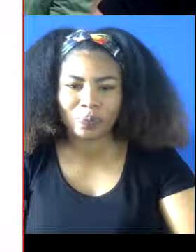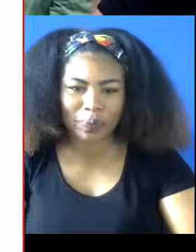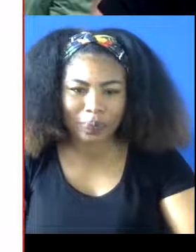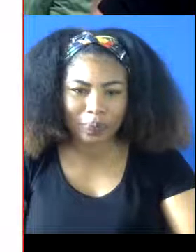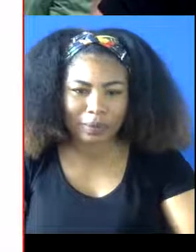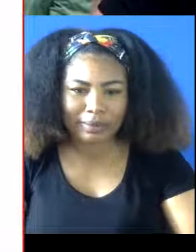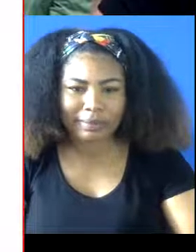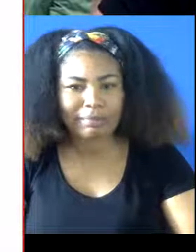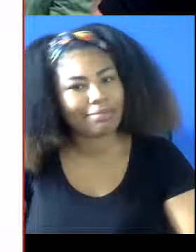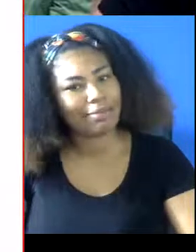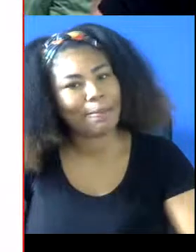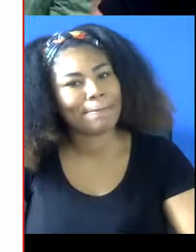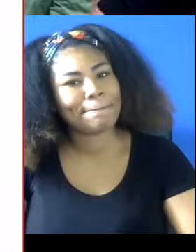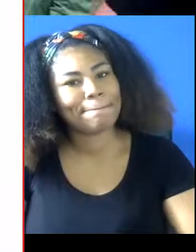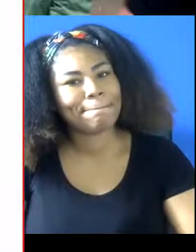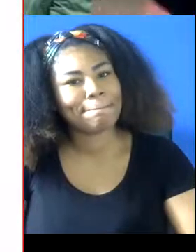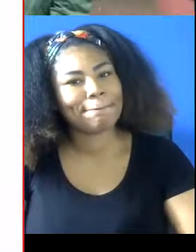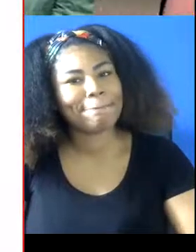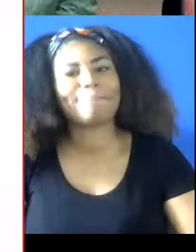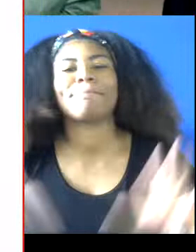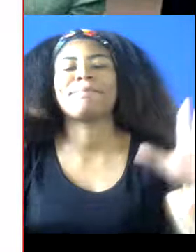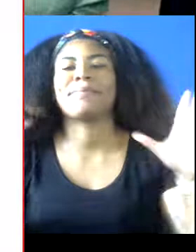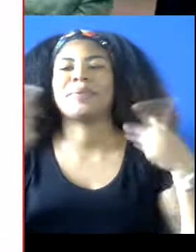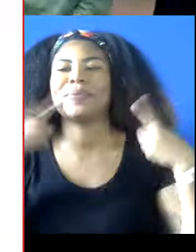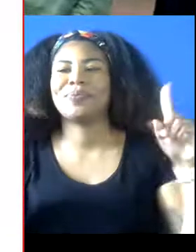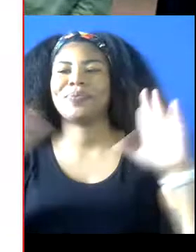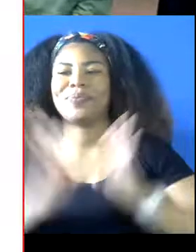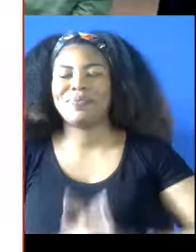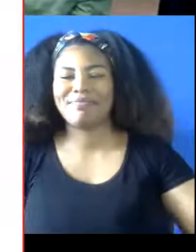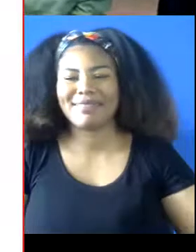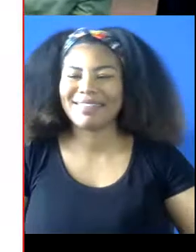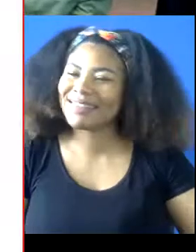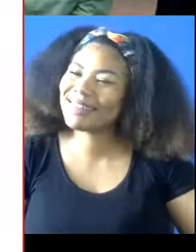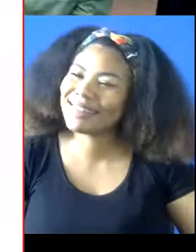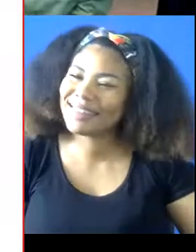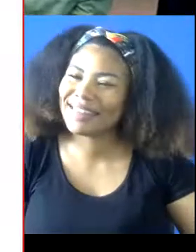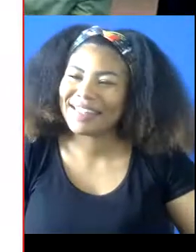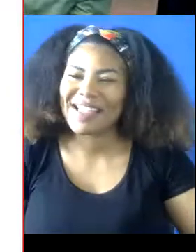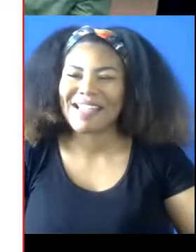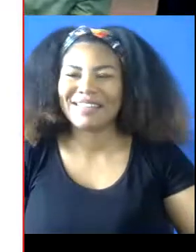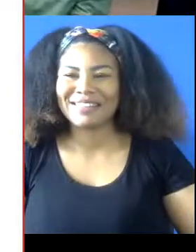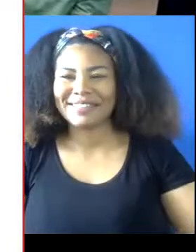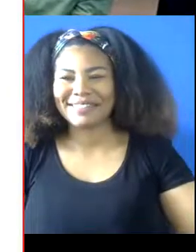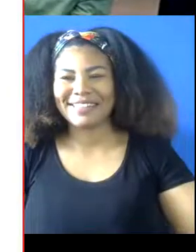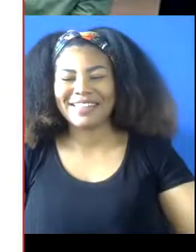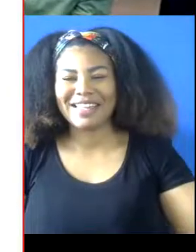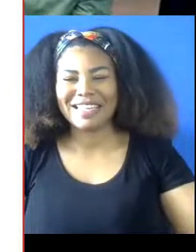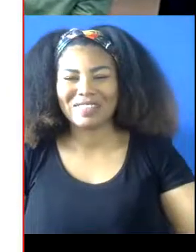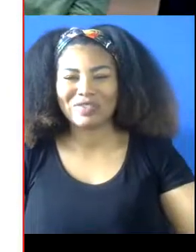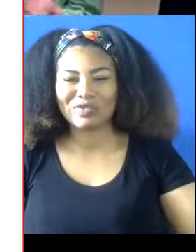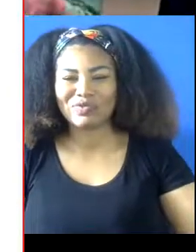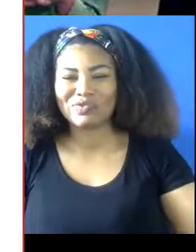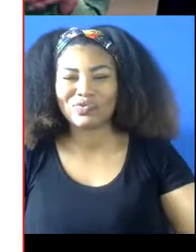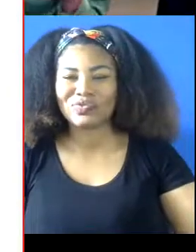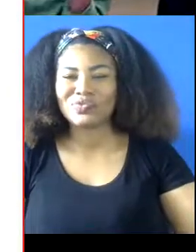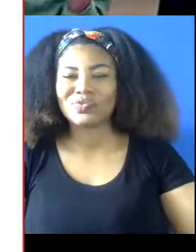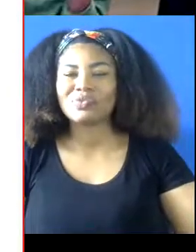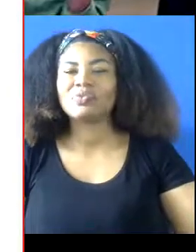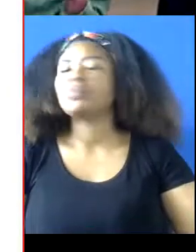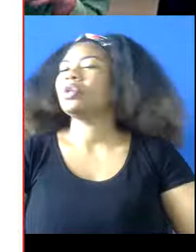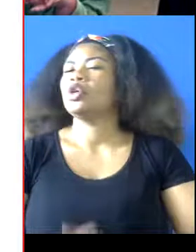it's not good. There we go. There we go. All right. So, so really what we're looking at when we look